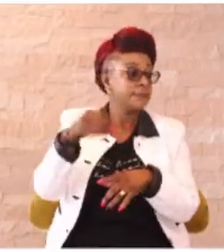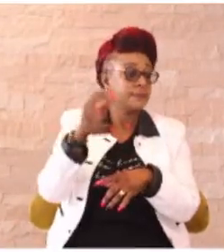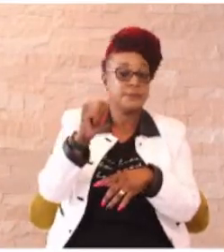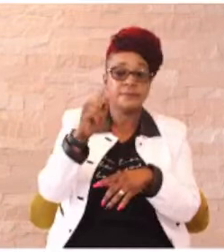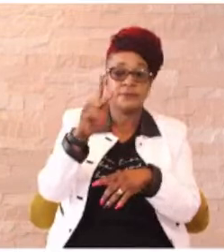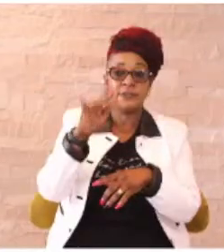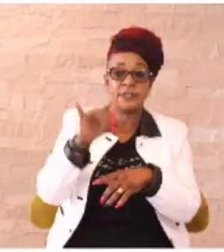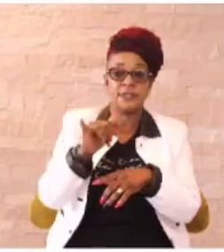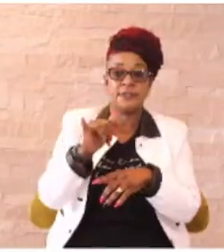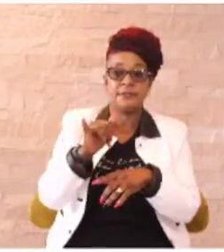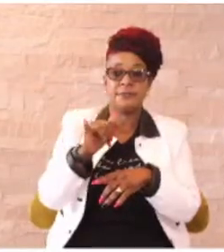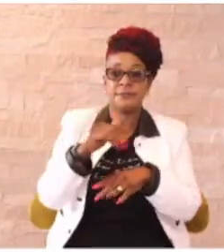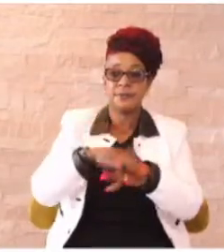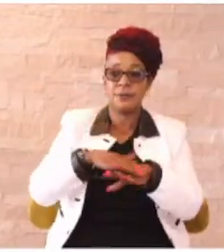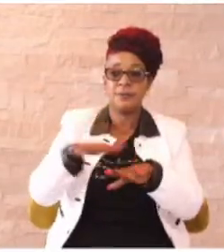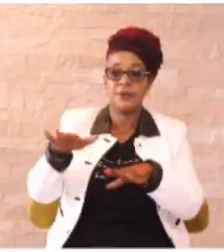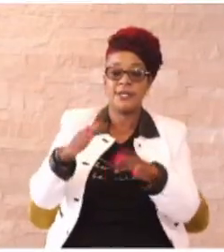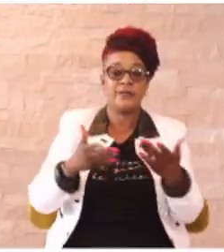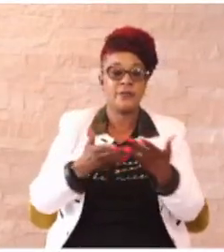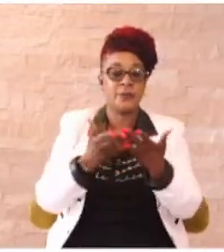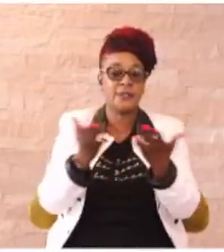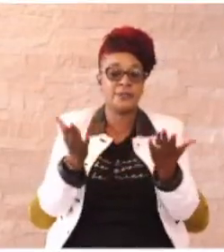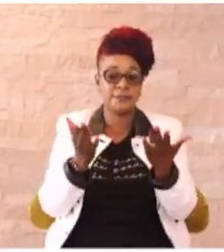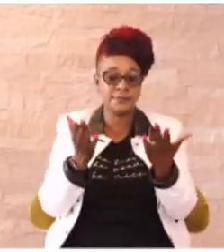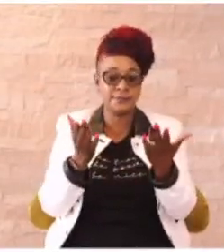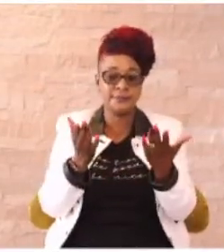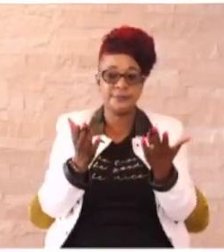Good morning, everyone. So,